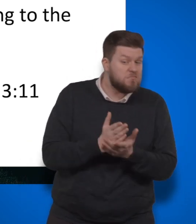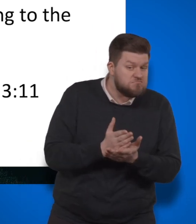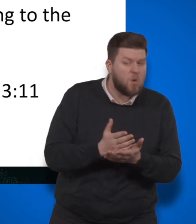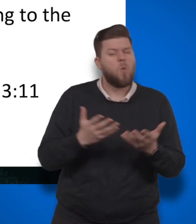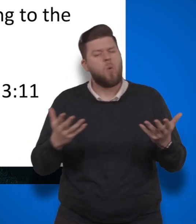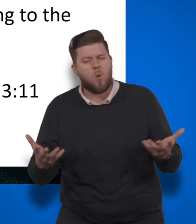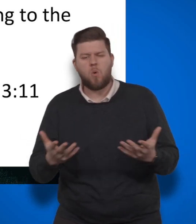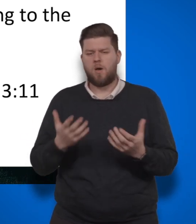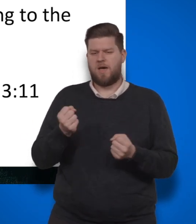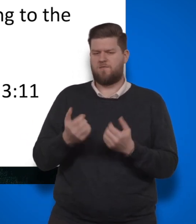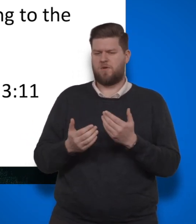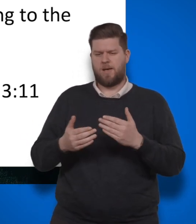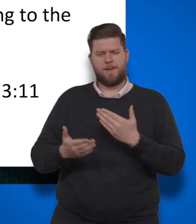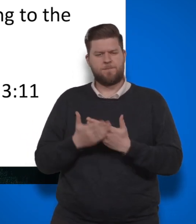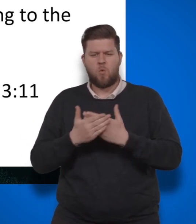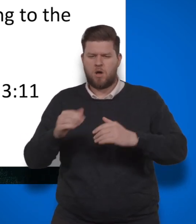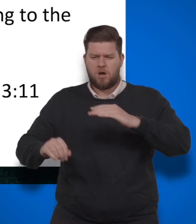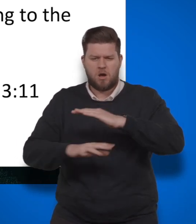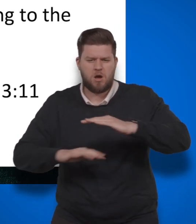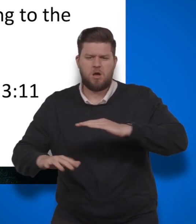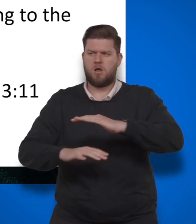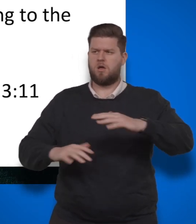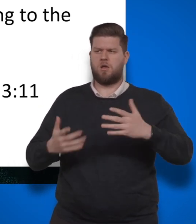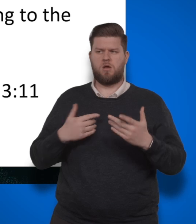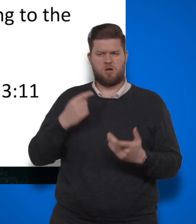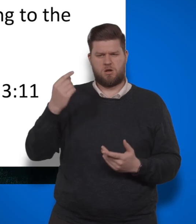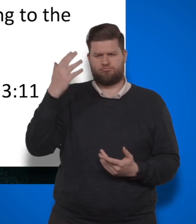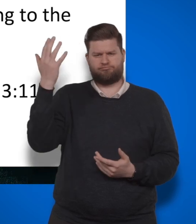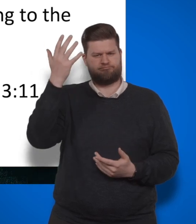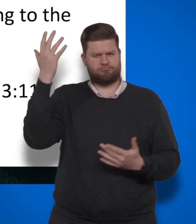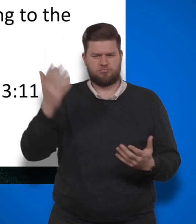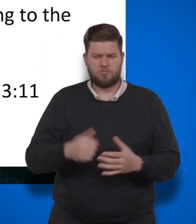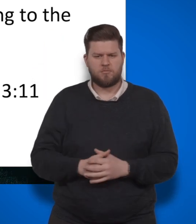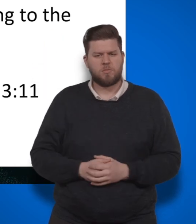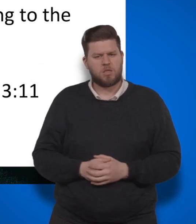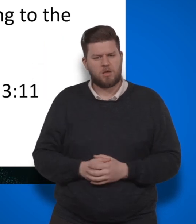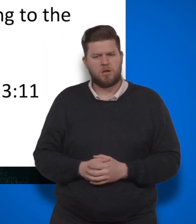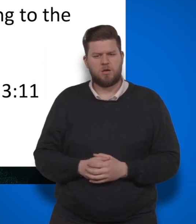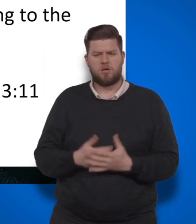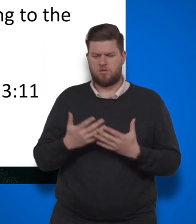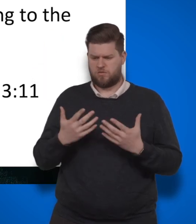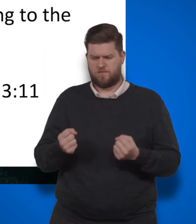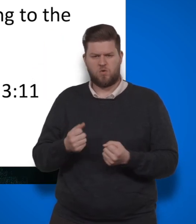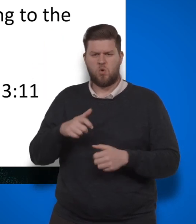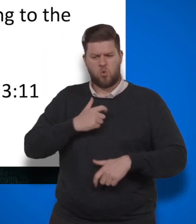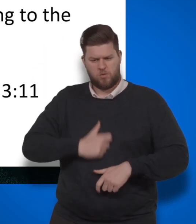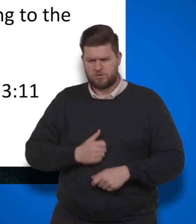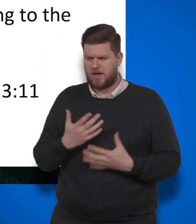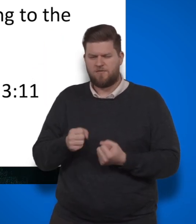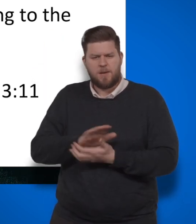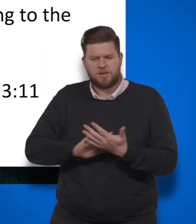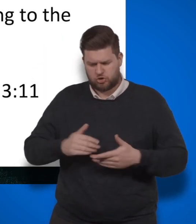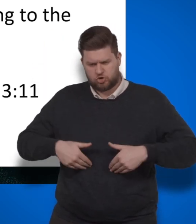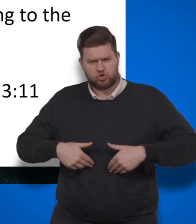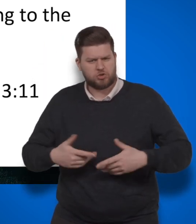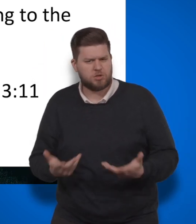significant? If it's true that human beings encode meaning within themselves, if it's true that we reflect a greater reality,